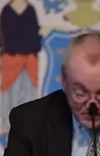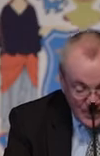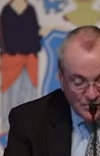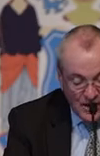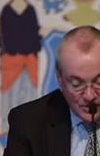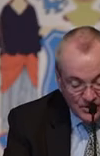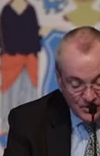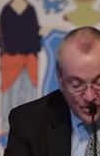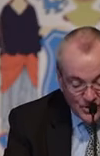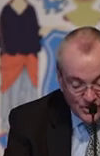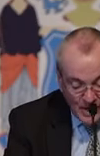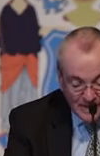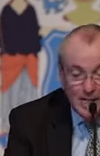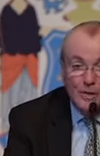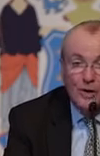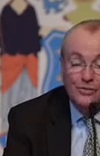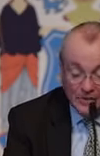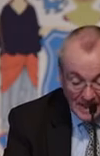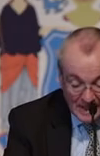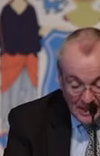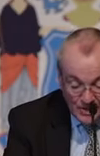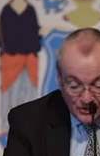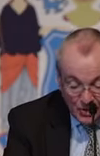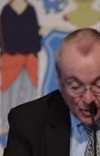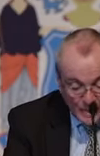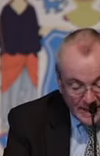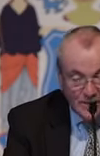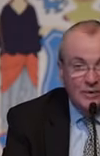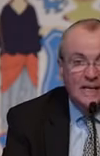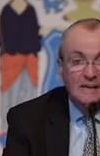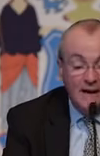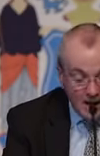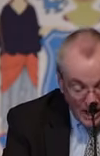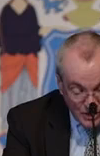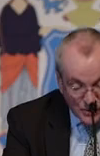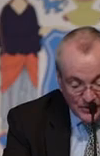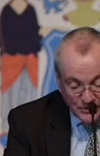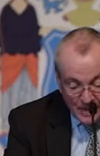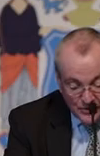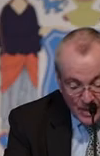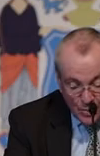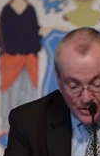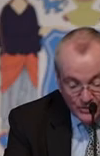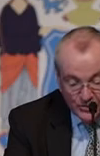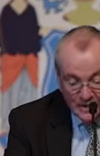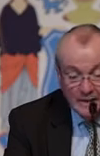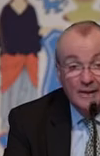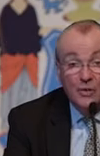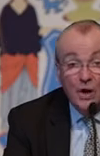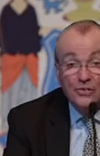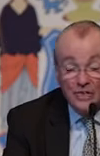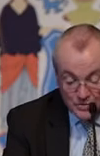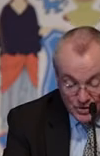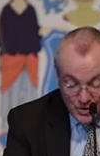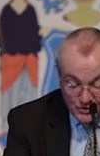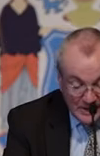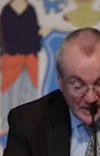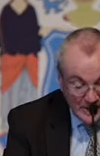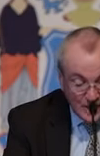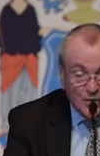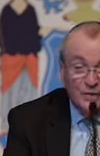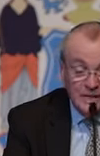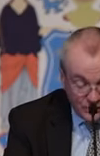making face coverings for our two-legged heroes. And she's already donated hundreds to healthcare workers across Central